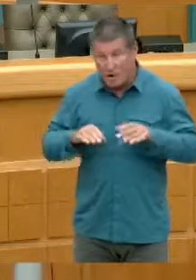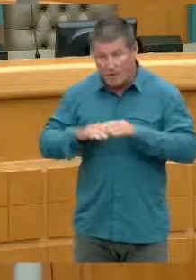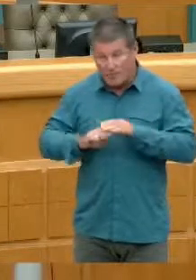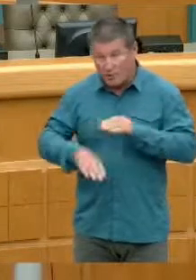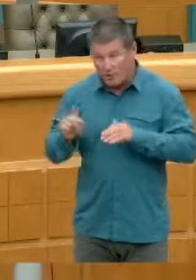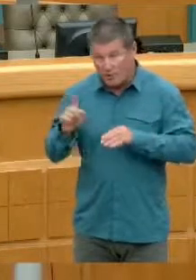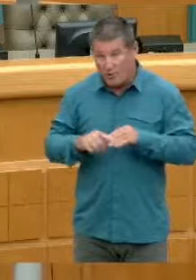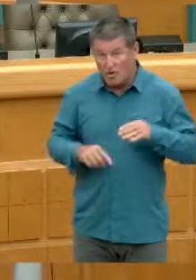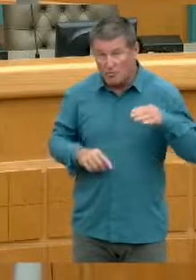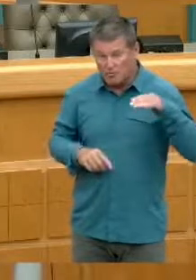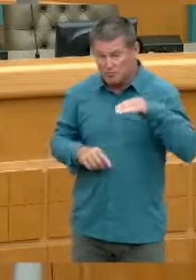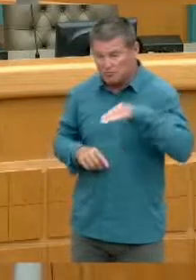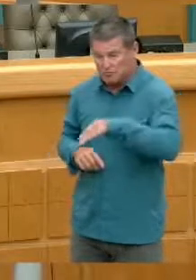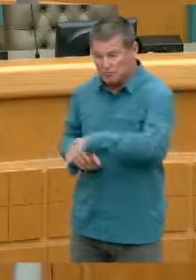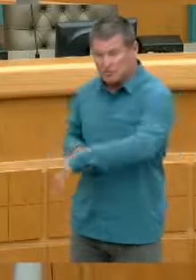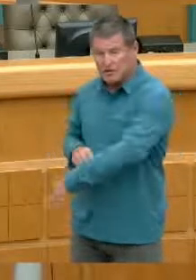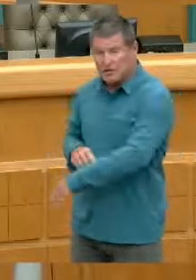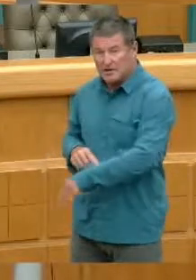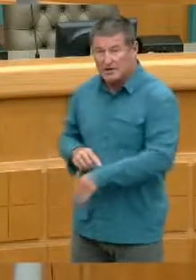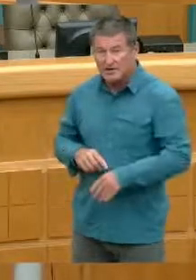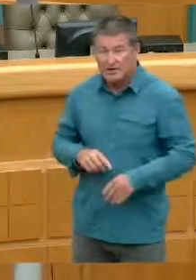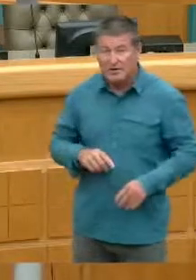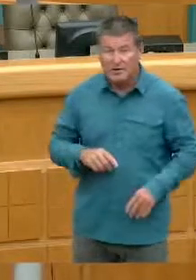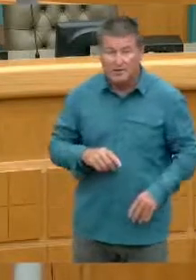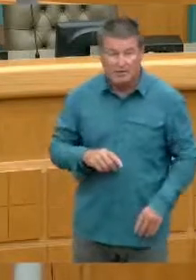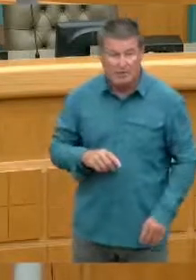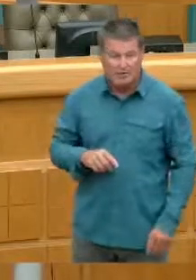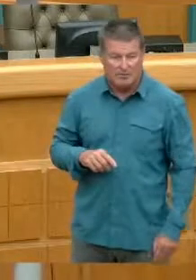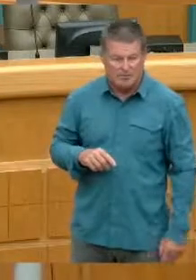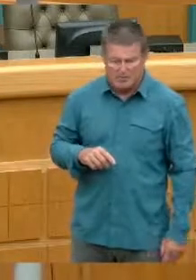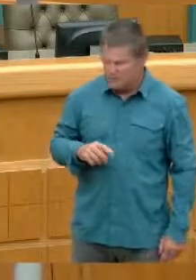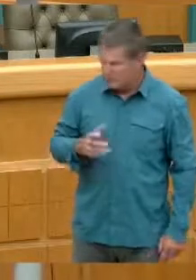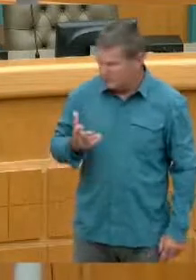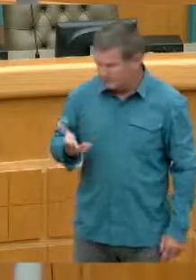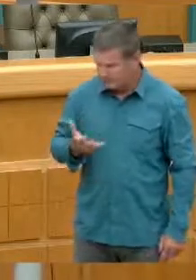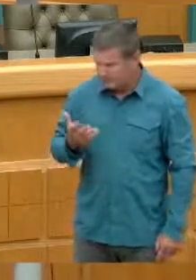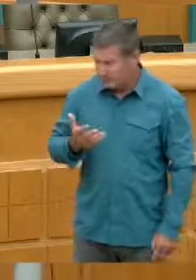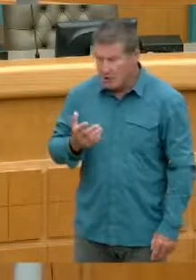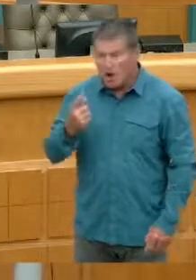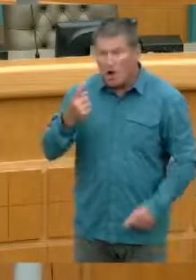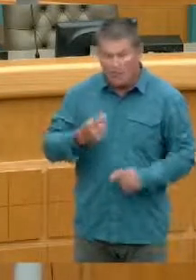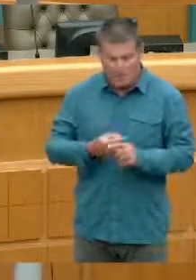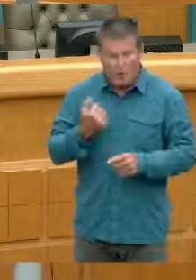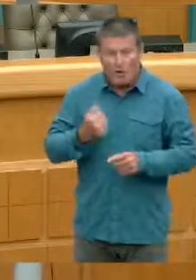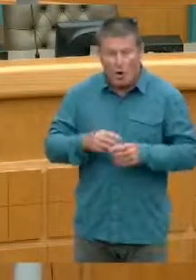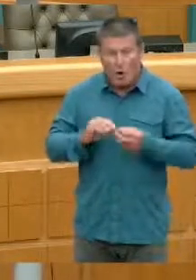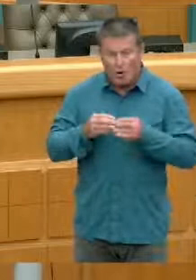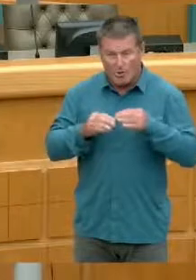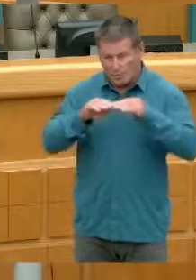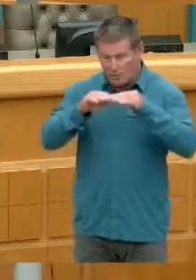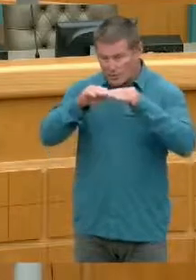have COVID-19 burning out. We were there not more than about a month ago.